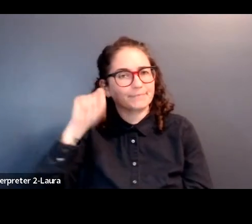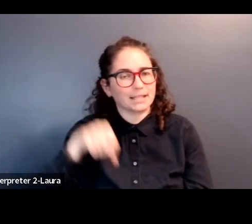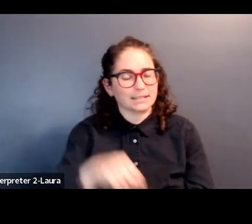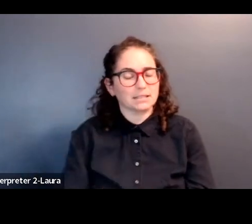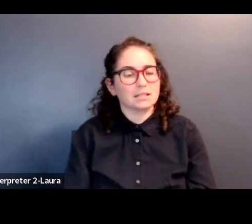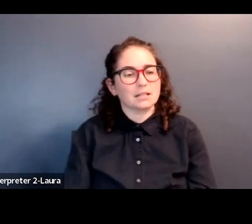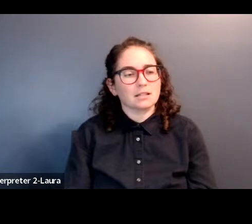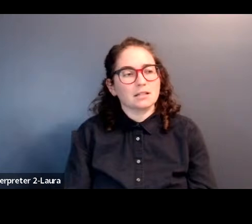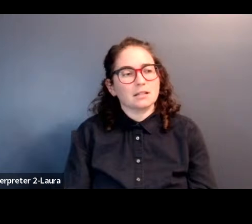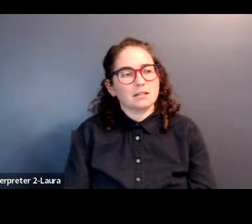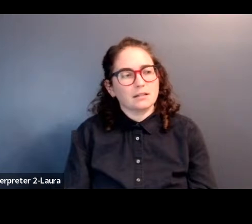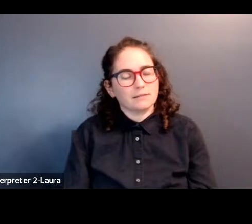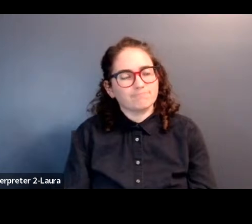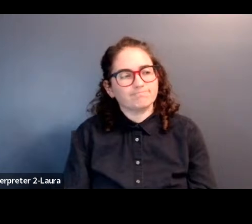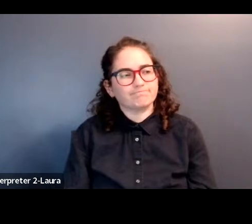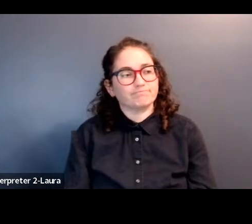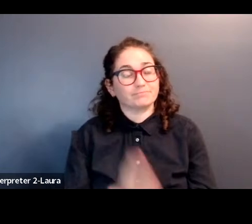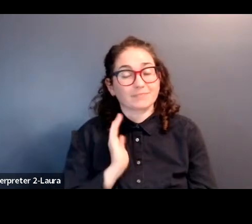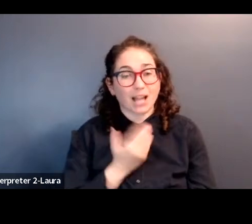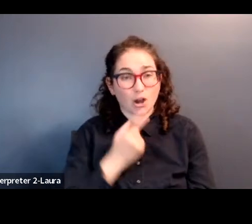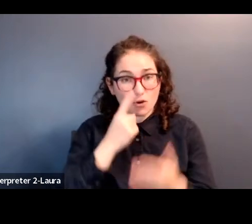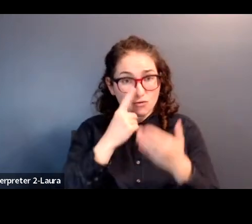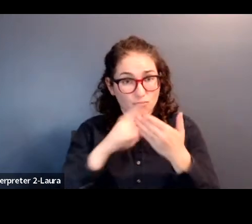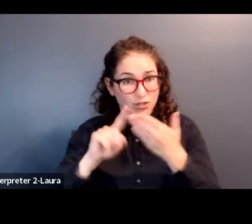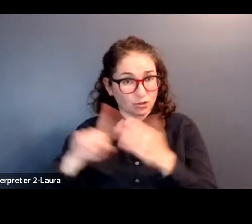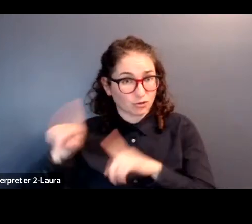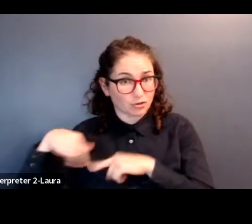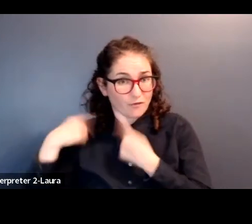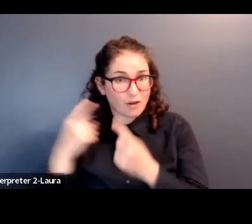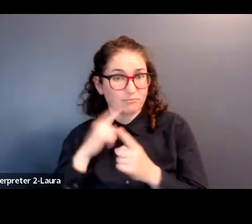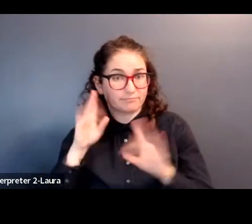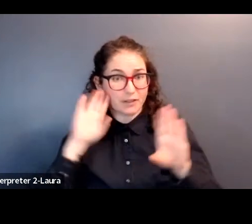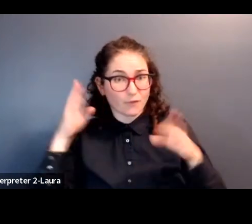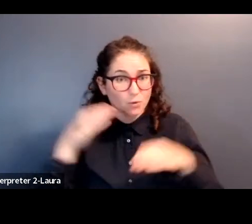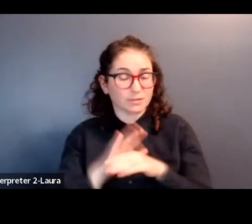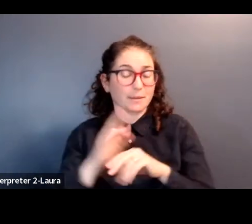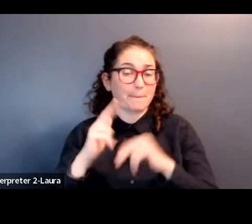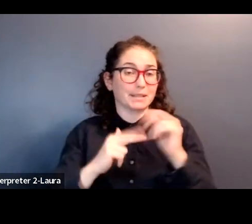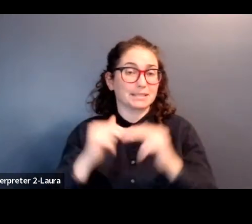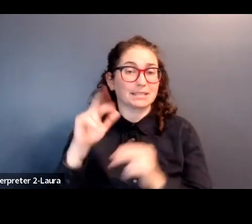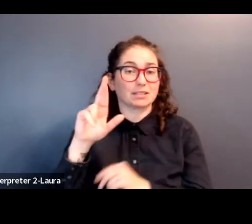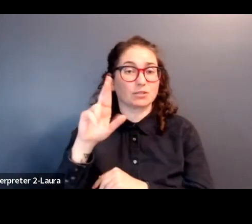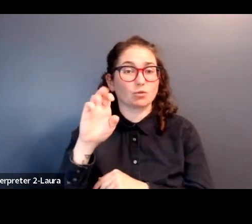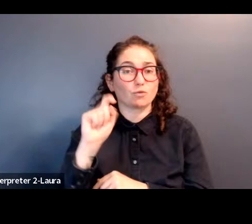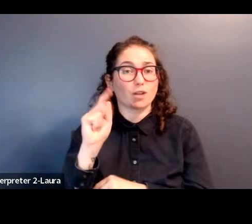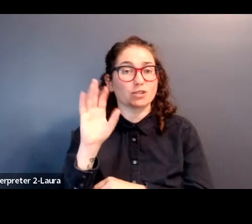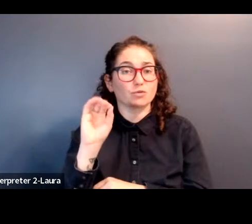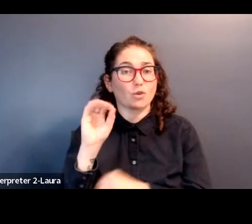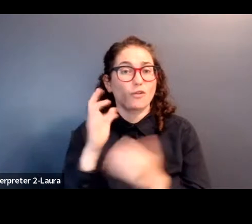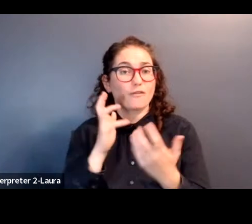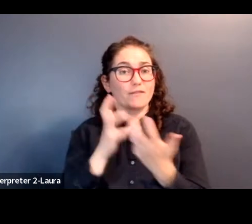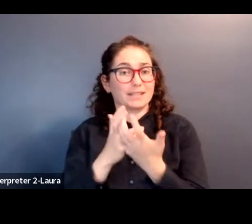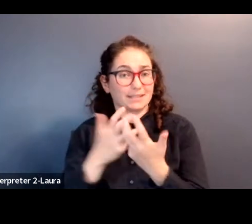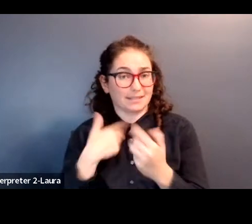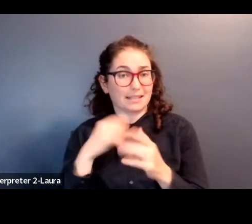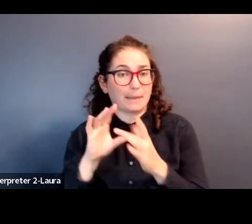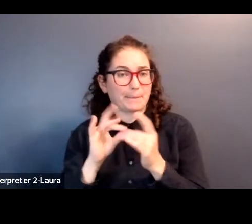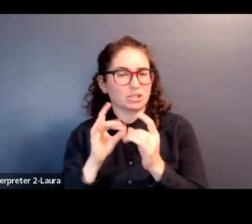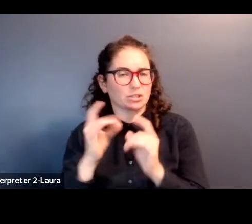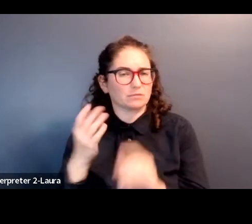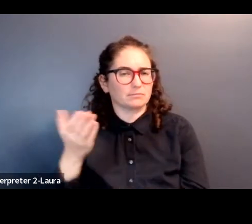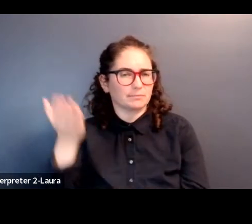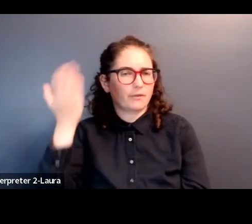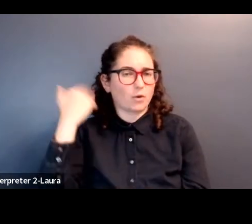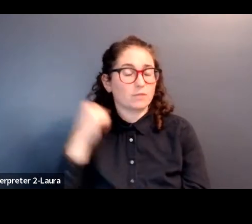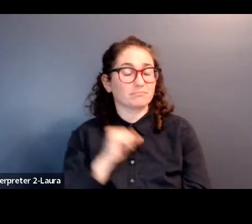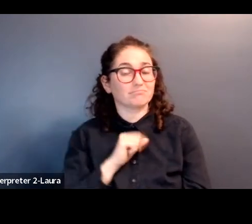I think that our research thus far has really been focused on building retrofits, as I mentioned earlier. And we